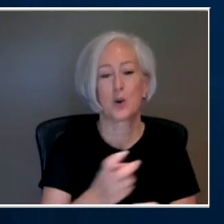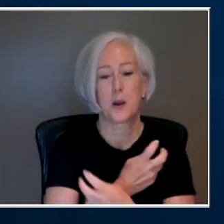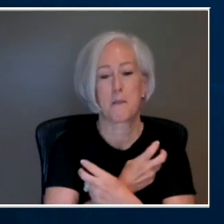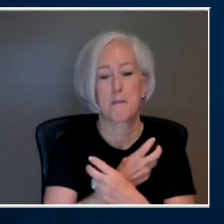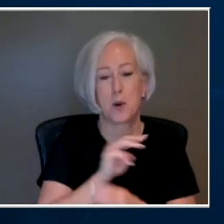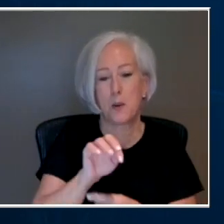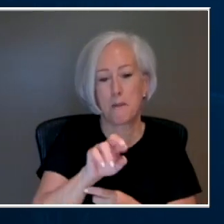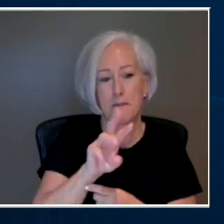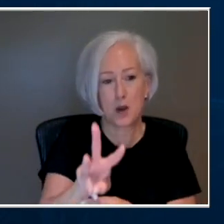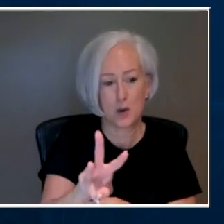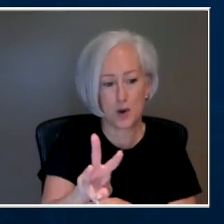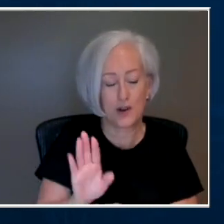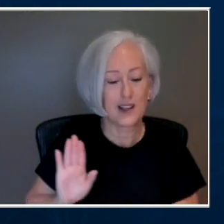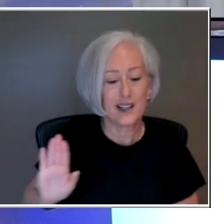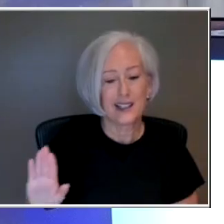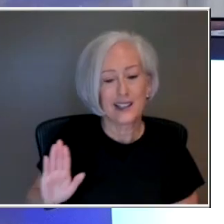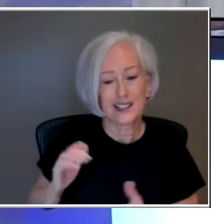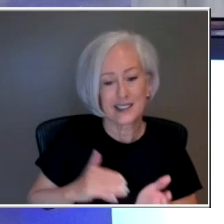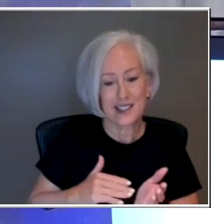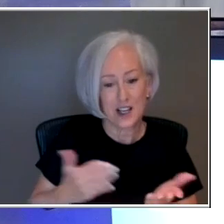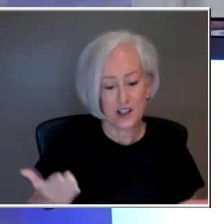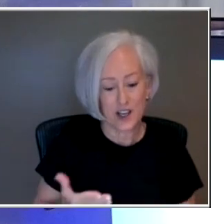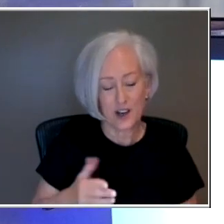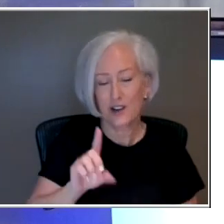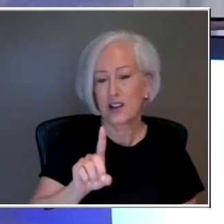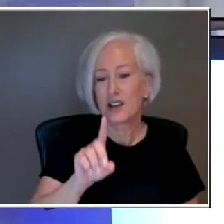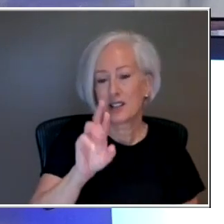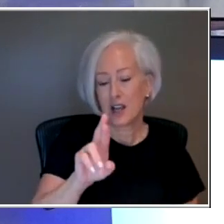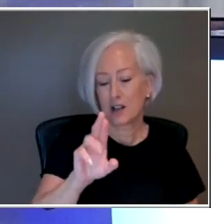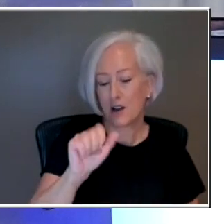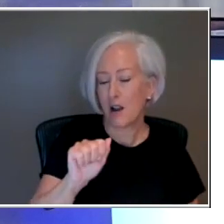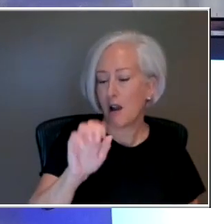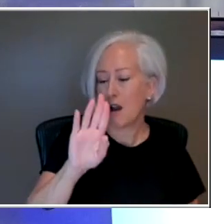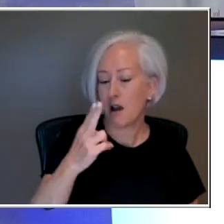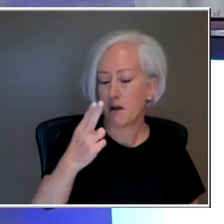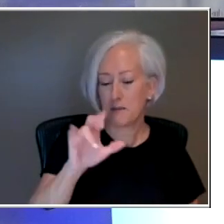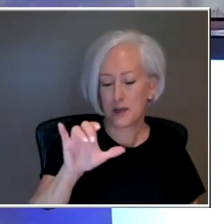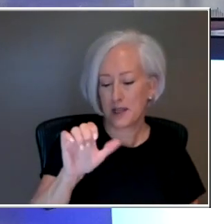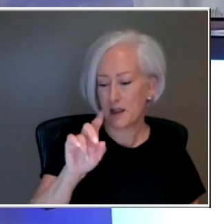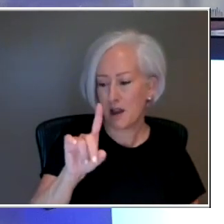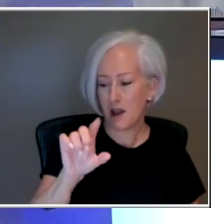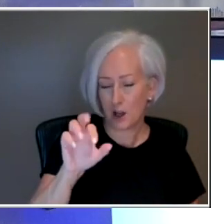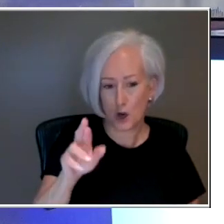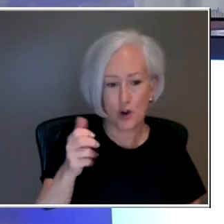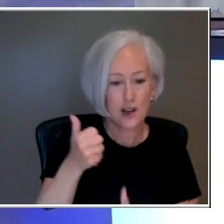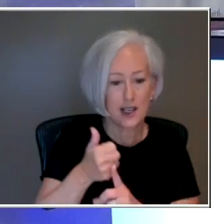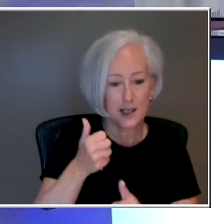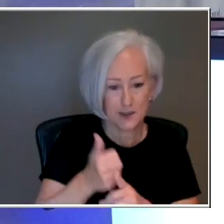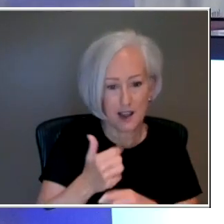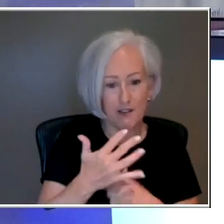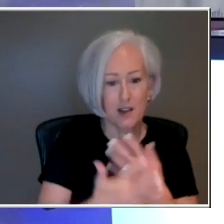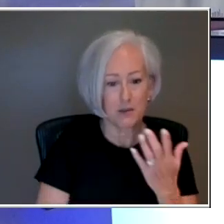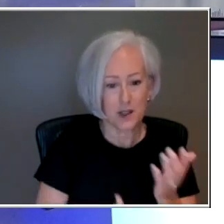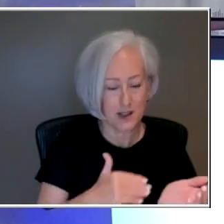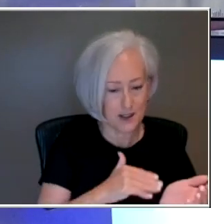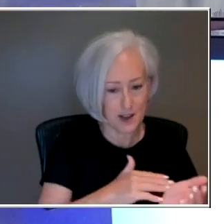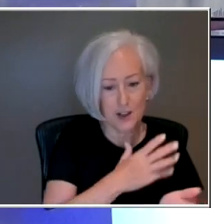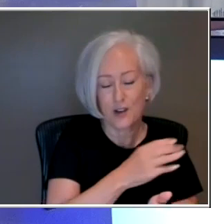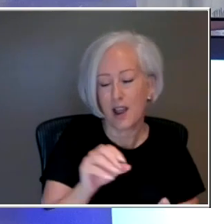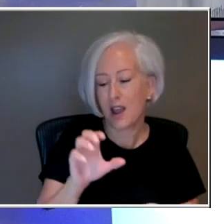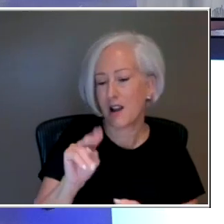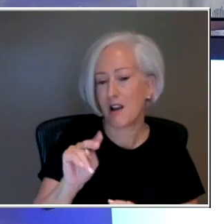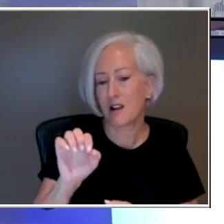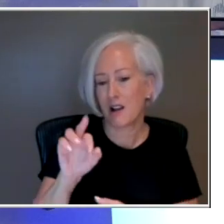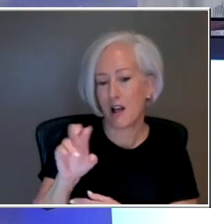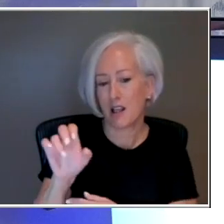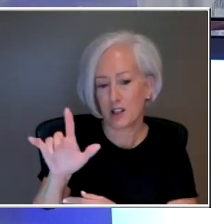also here this morning, Dr. Sunil Abhayankar. Dr. Abyankar is a hematologist and medical oncologist at the University of